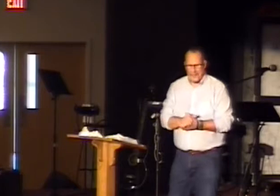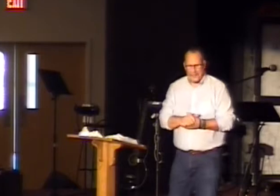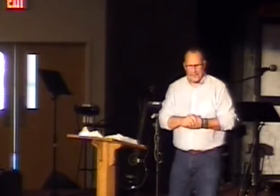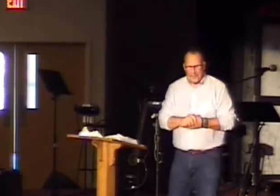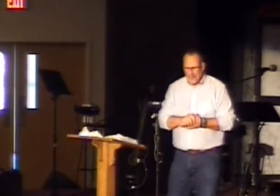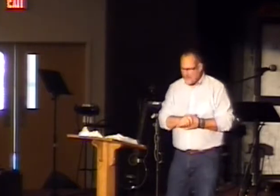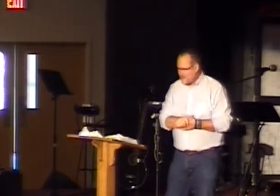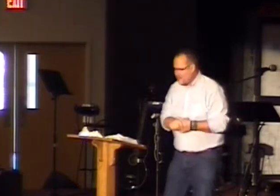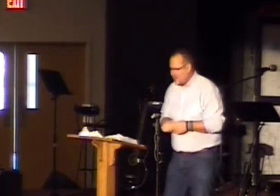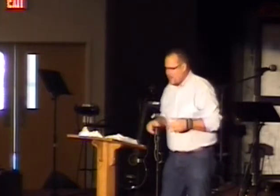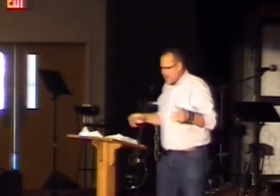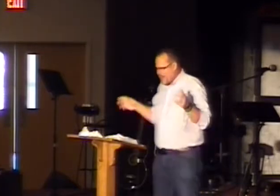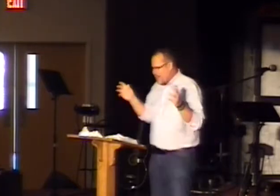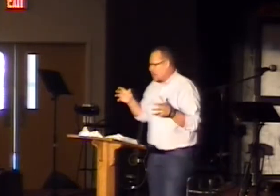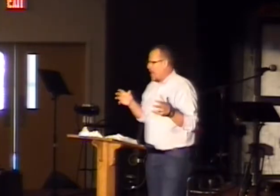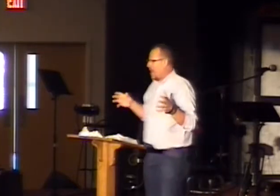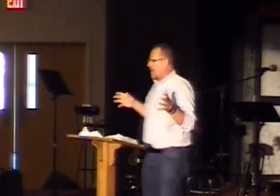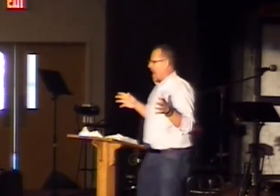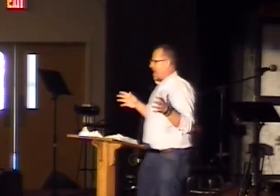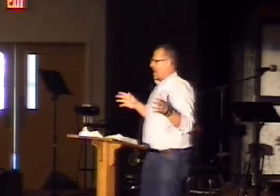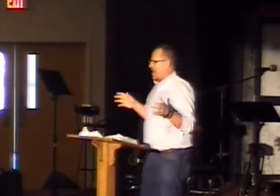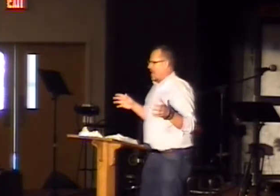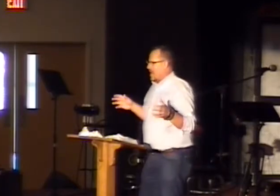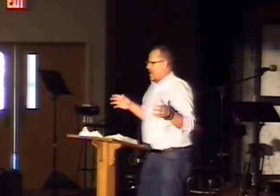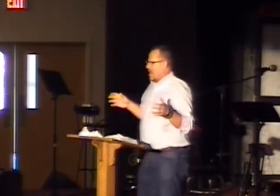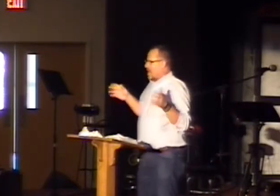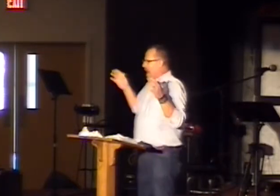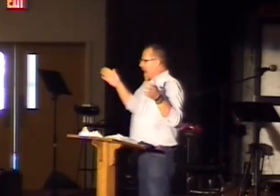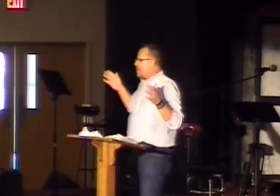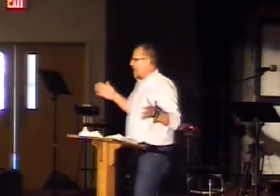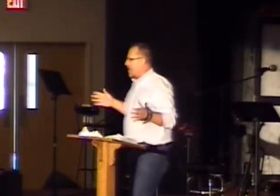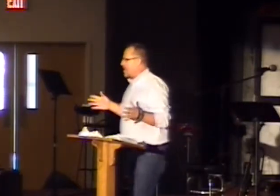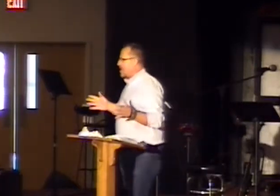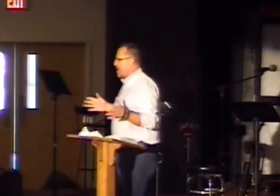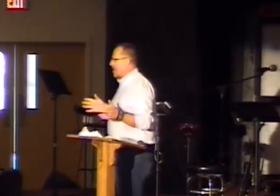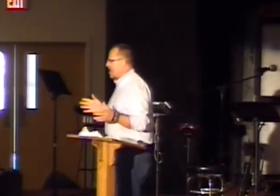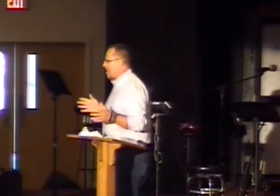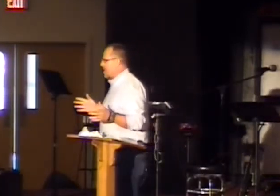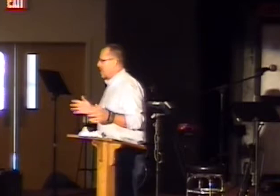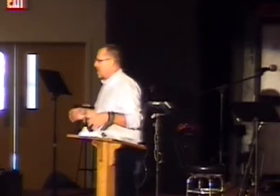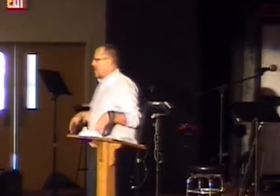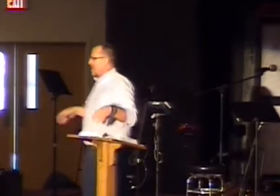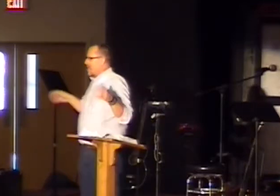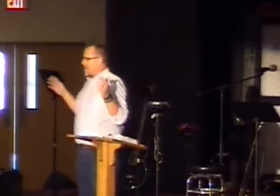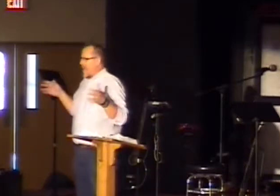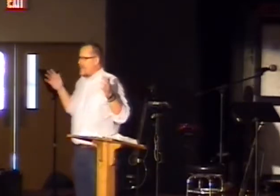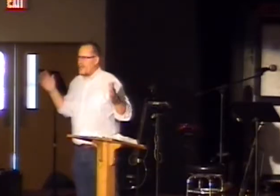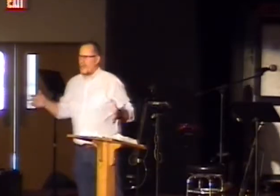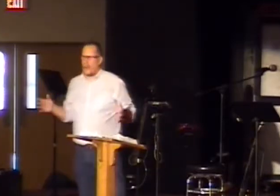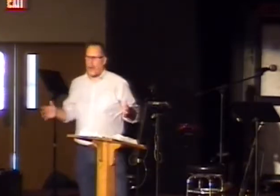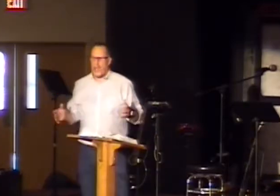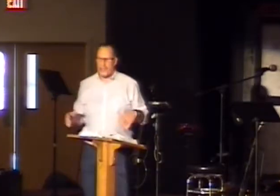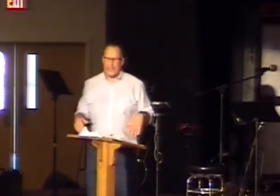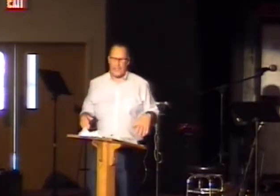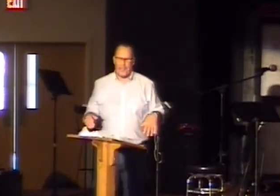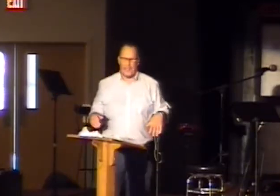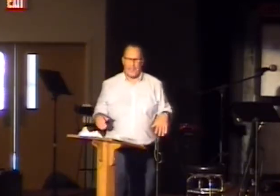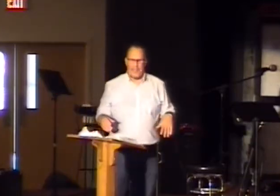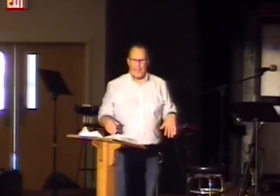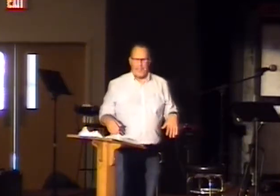together, because this is the way I look at it. God builds, Satan